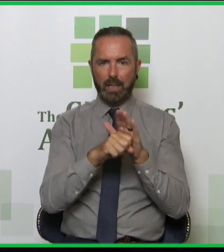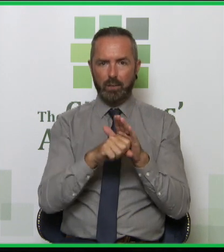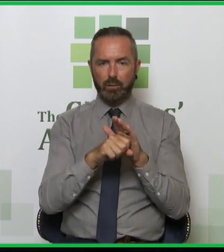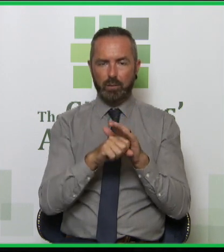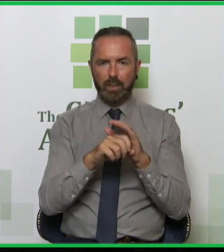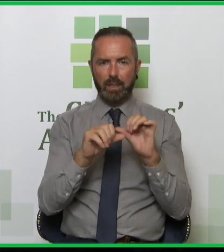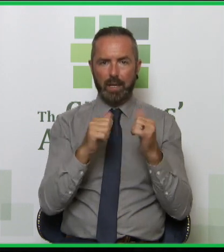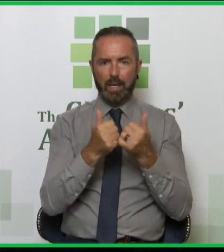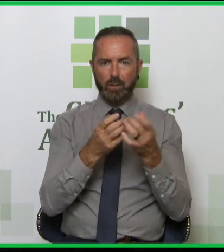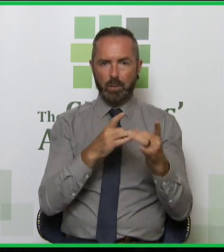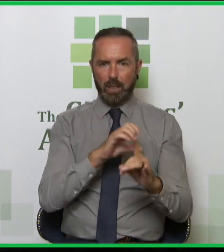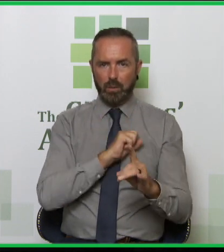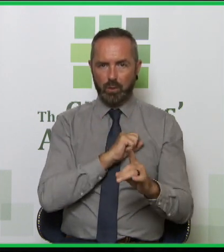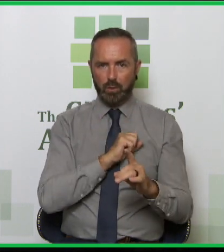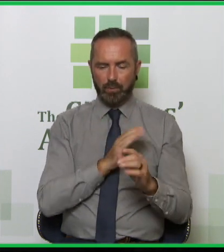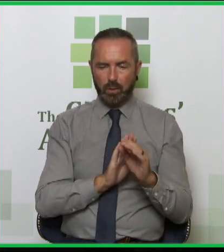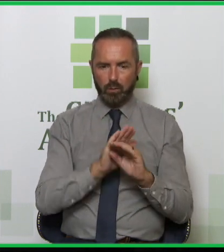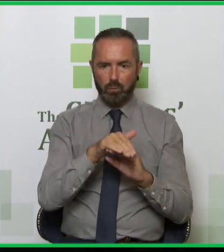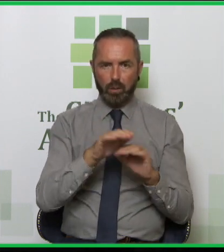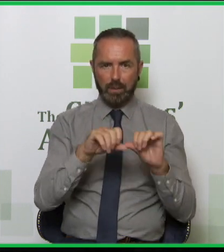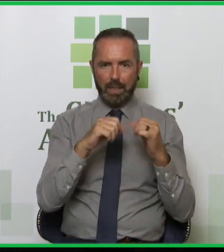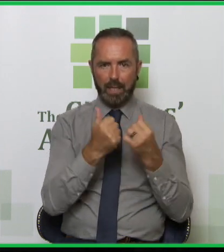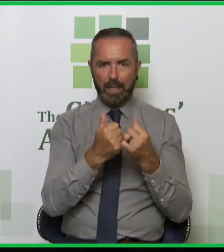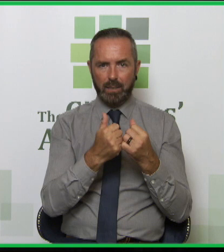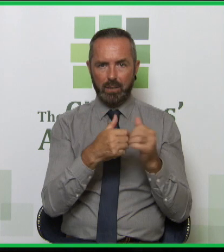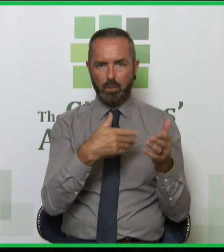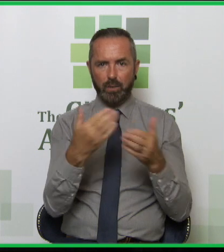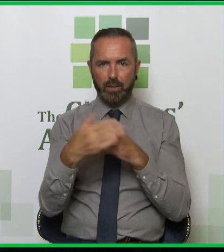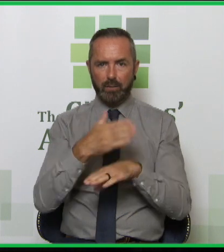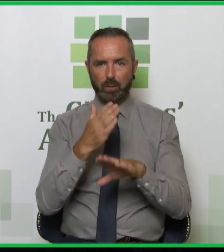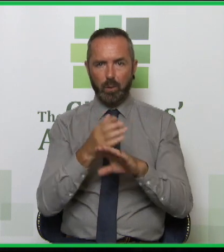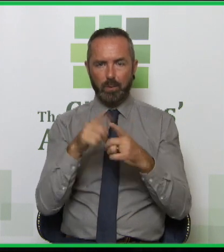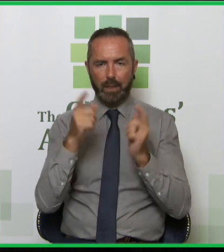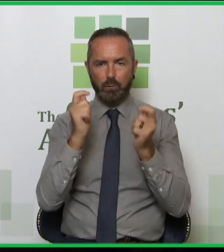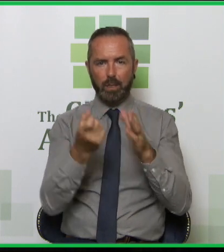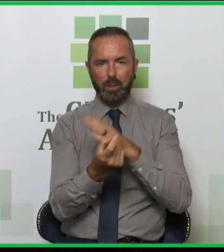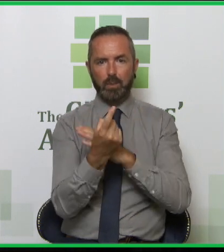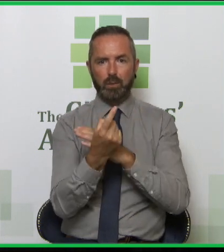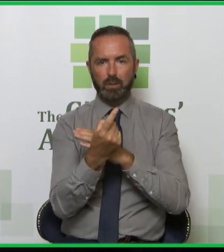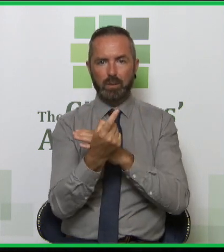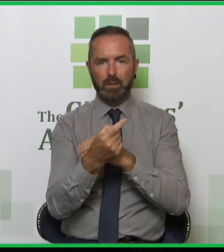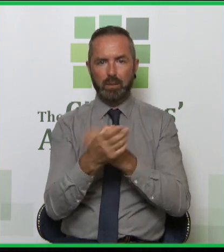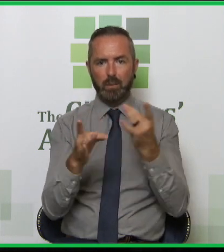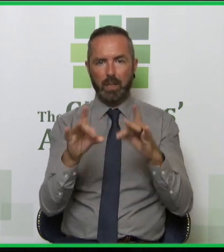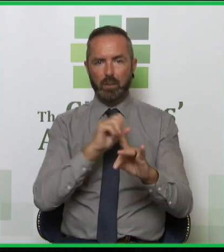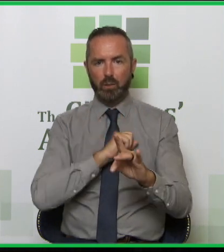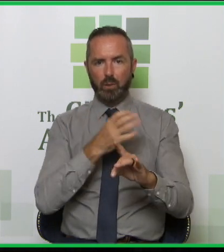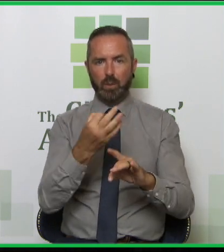ensure that there is that cross-agency cooperation in the provision of employment and training opportunities, so that we can, I suppose, to ensure that we get the